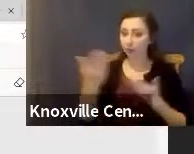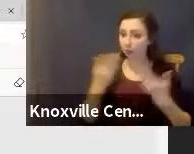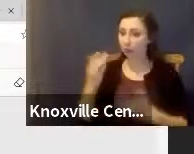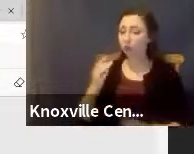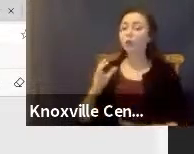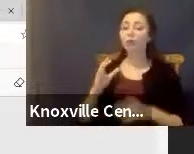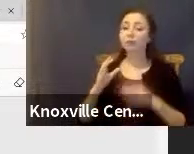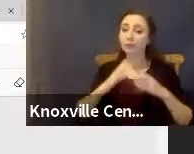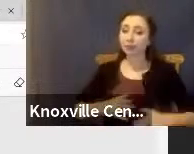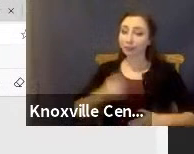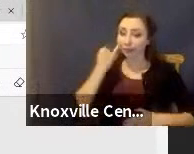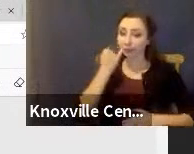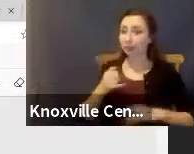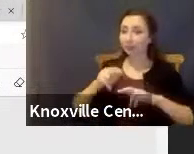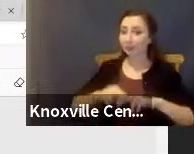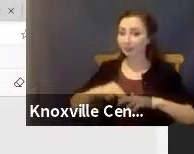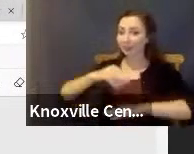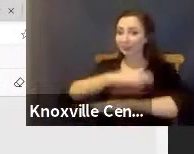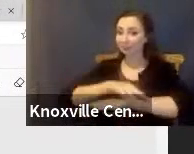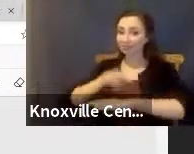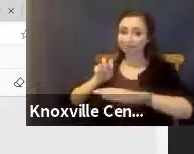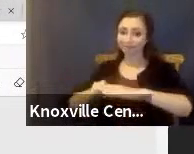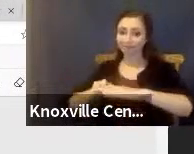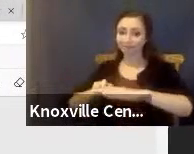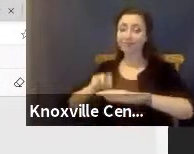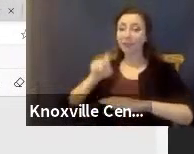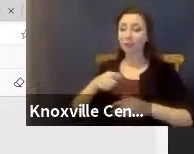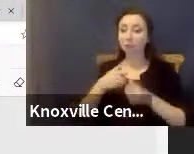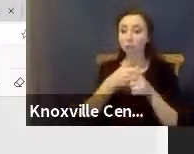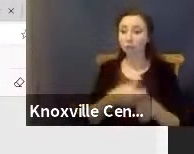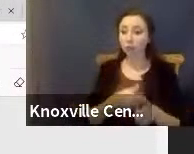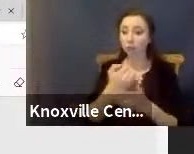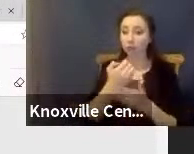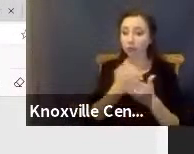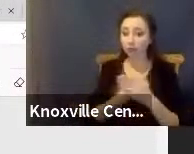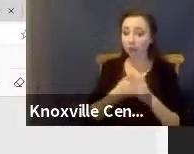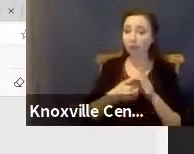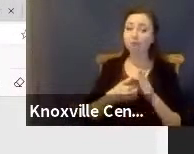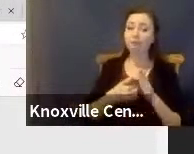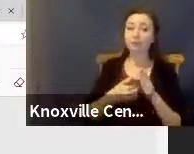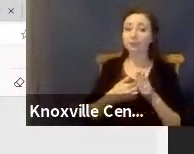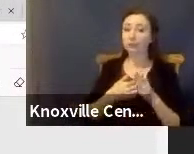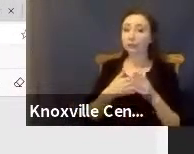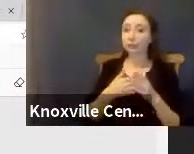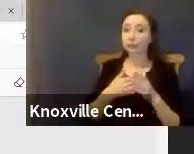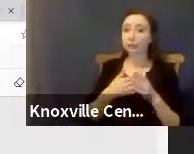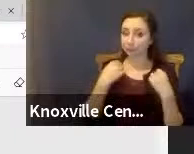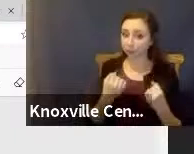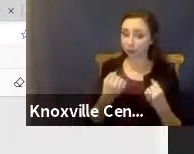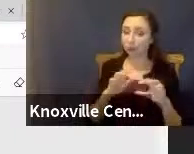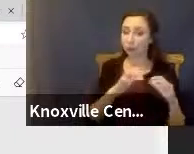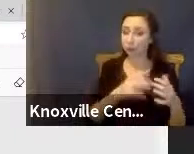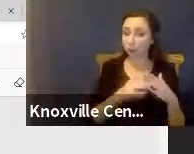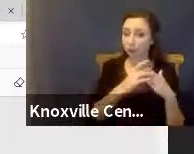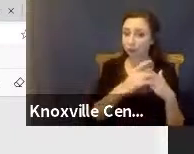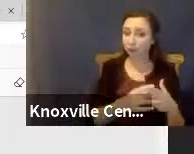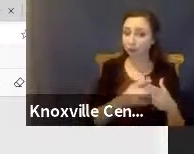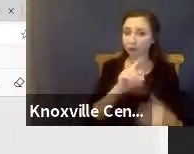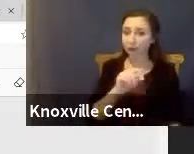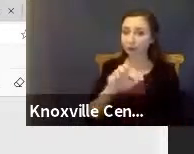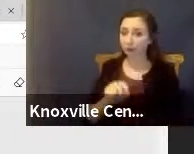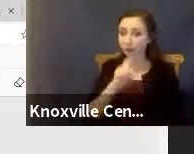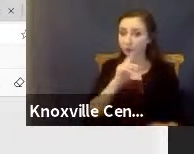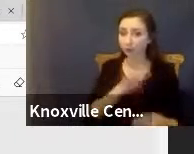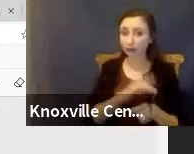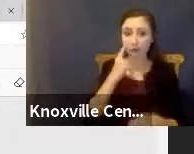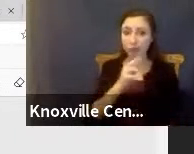tables, and then must follow the Economic Recovery Group guidelines, which are specifically Tennessee Pledge for restaurants in